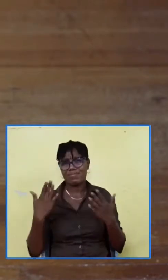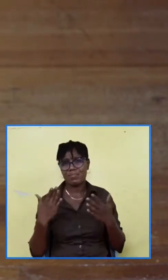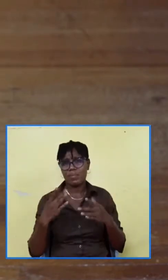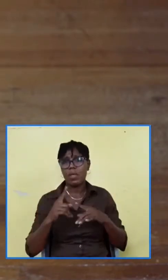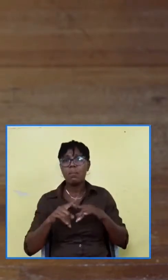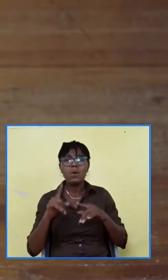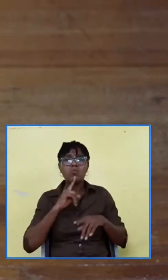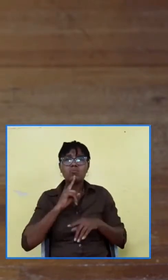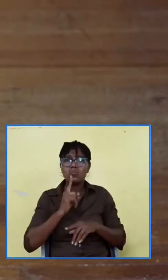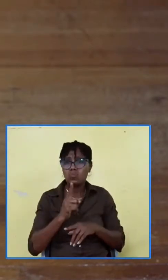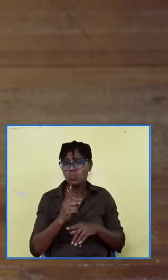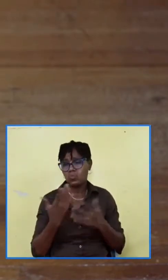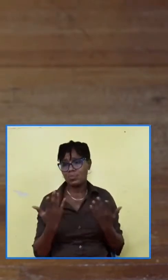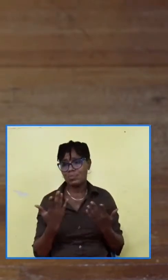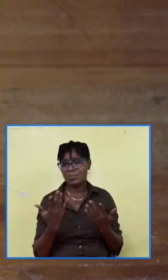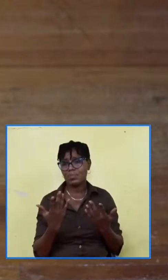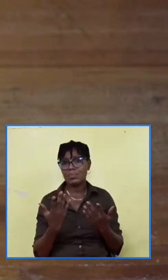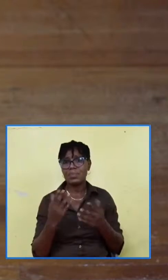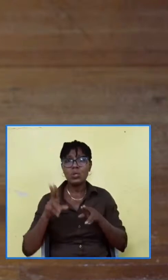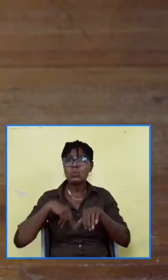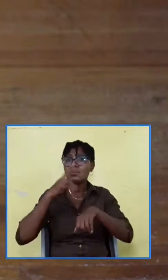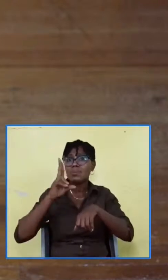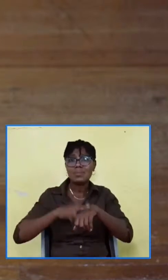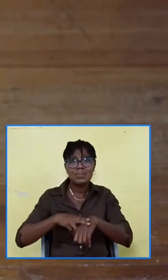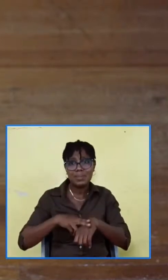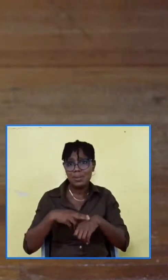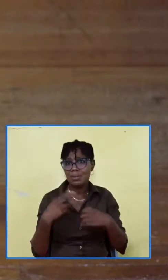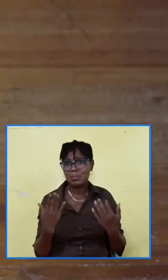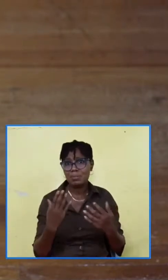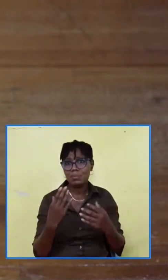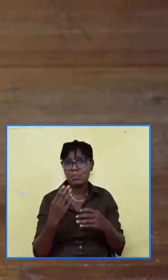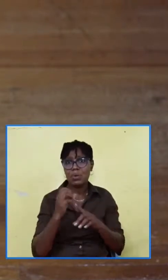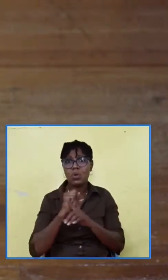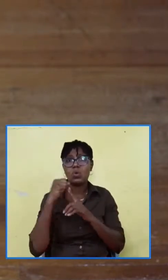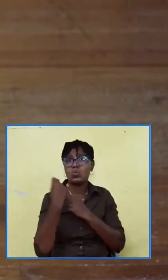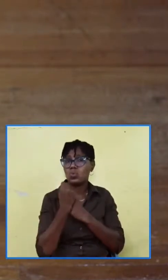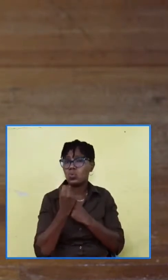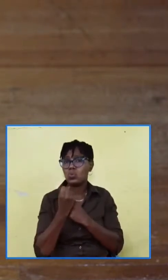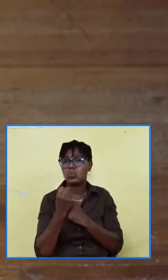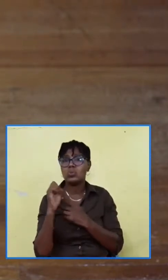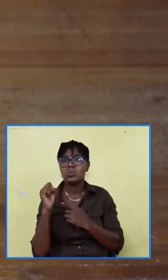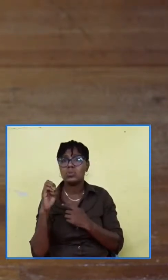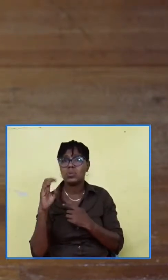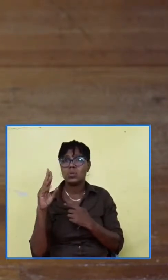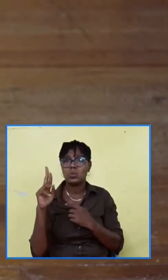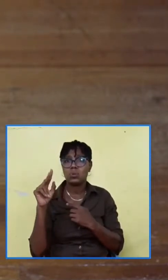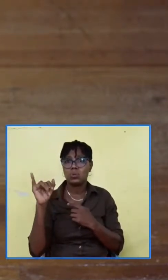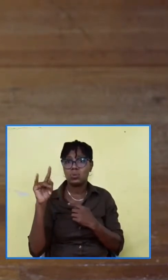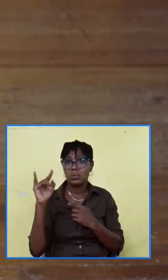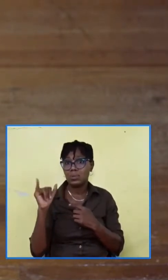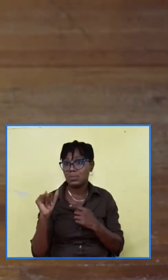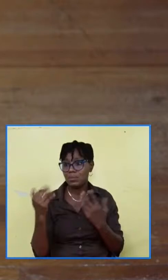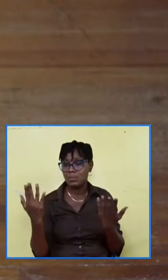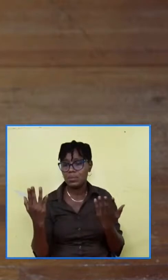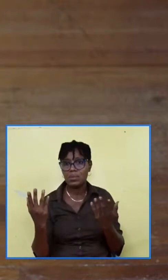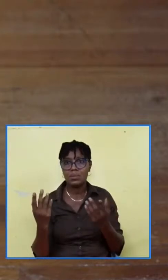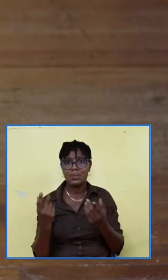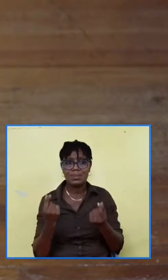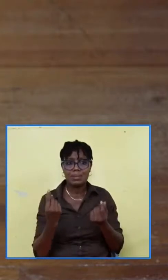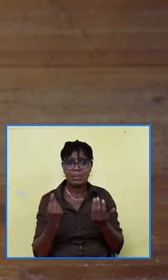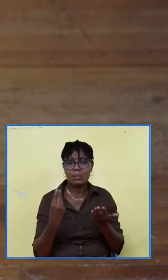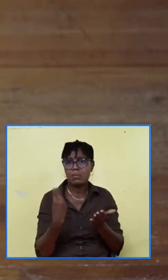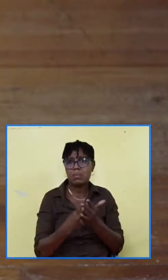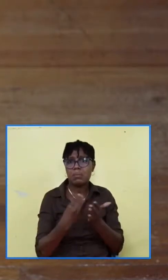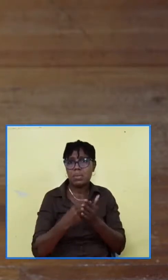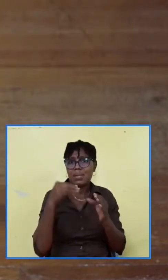wrong traditionally in Social Security world of having investments that are deliberately less financial return